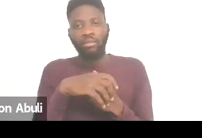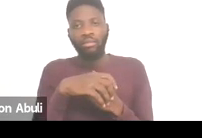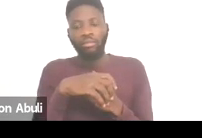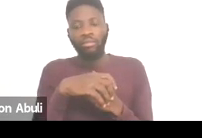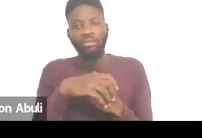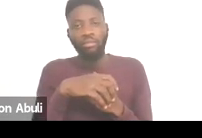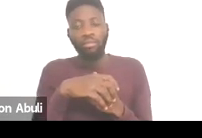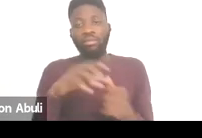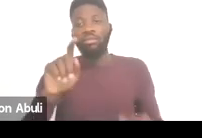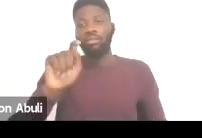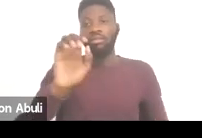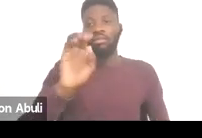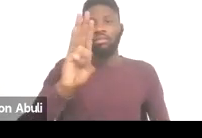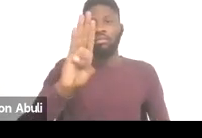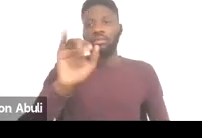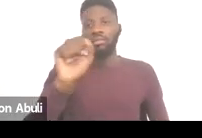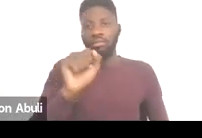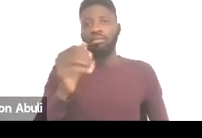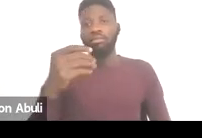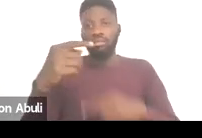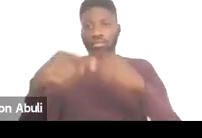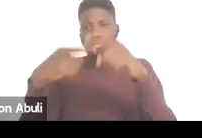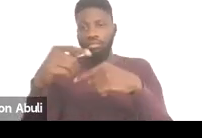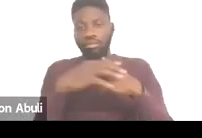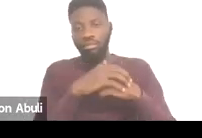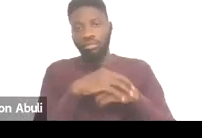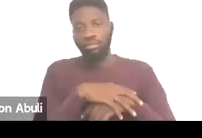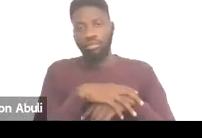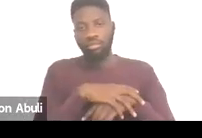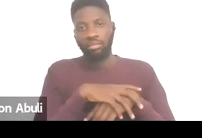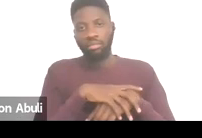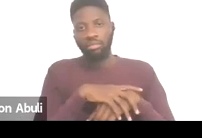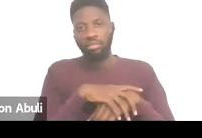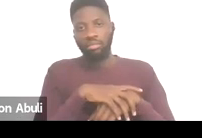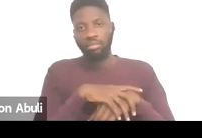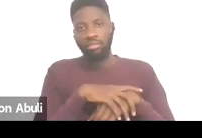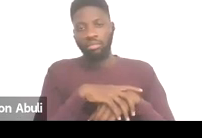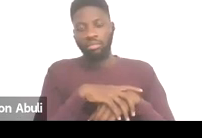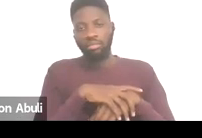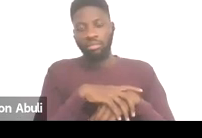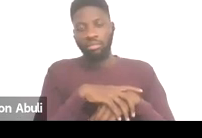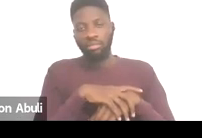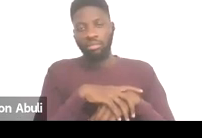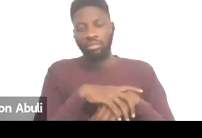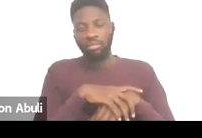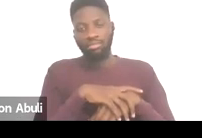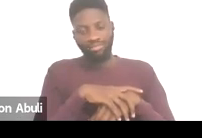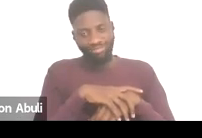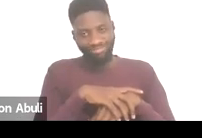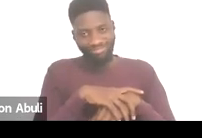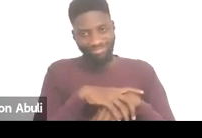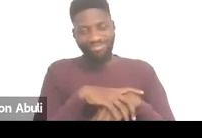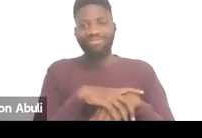Tobias, you can go ahead. I think it's Okay, let me try. Hello. hello. Let me hear